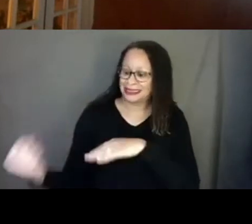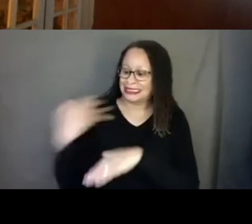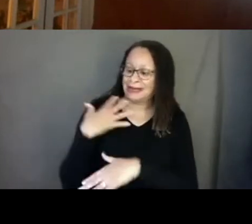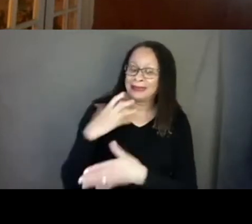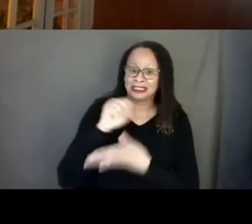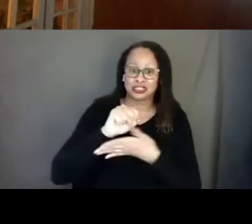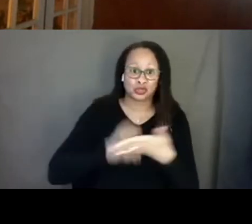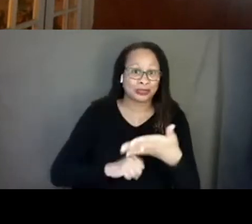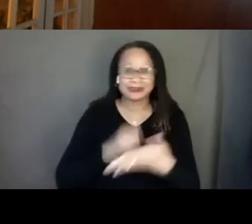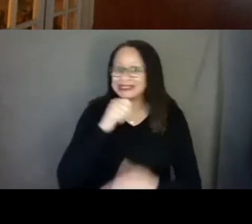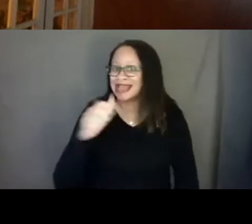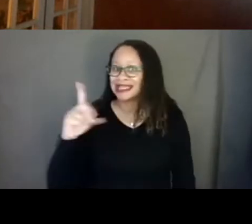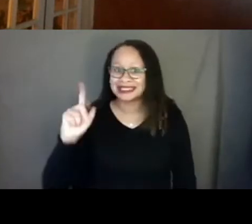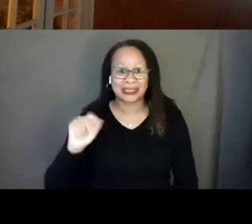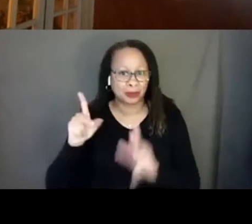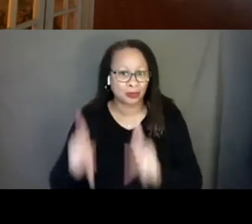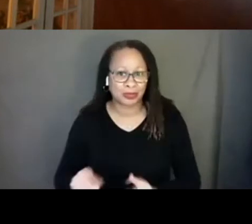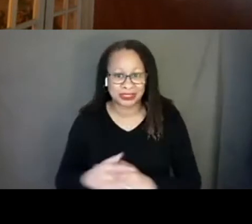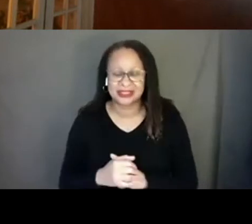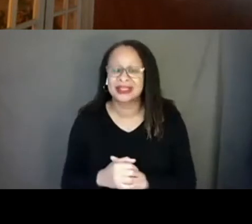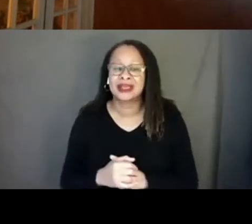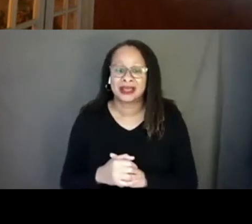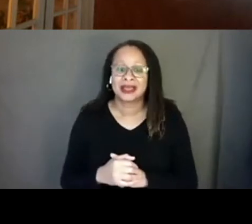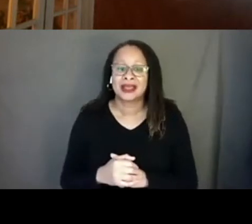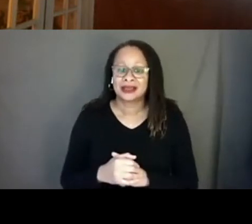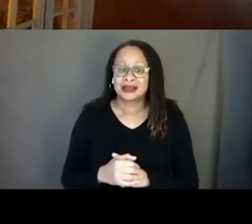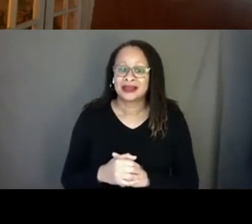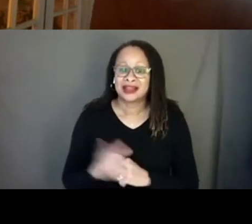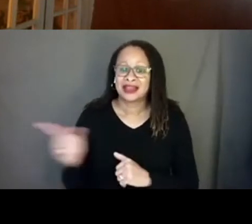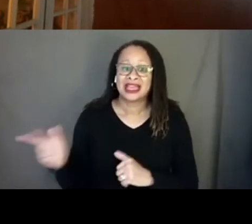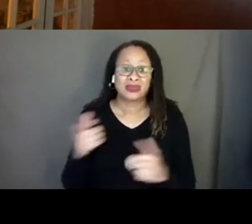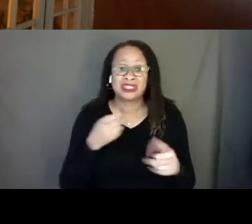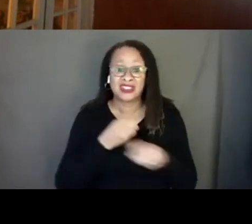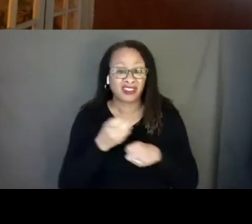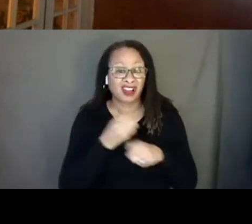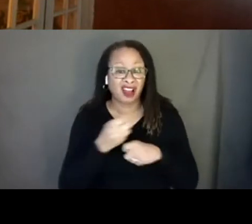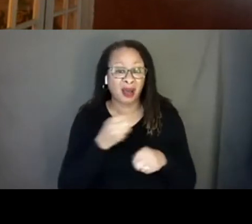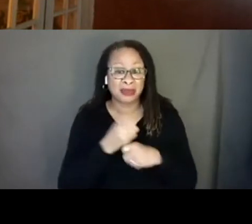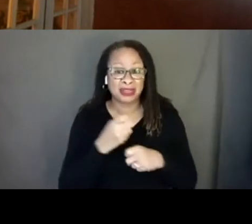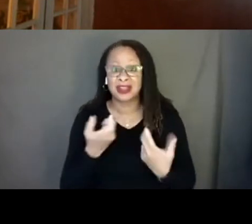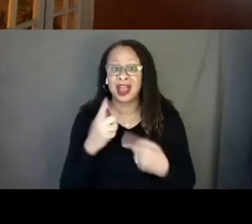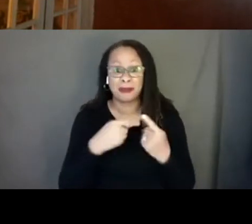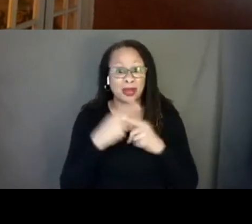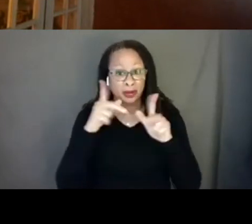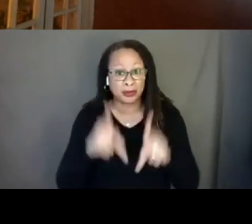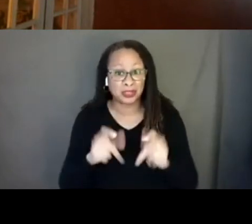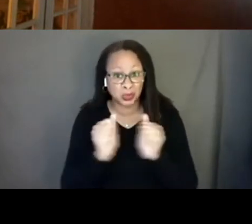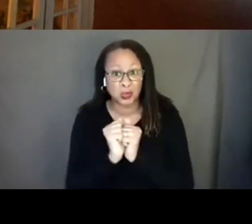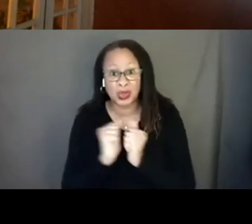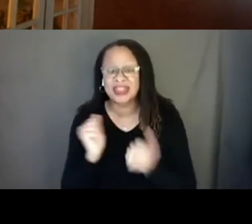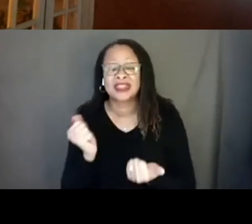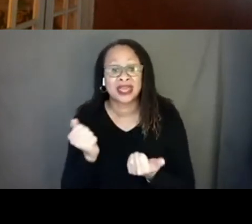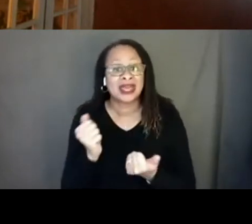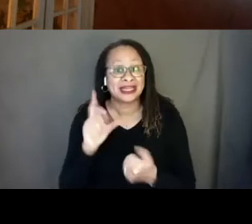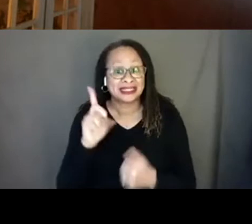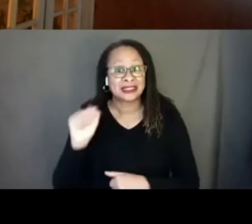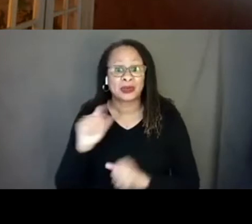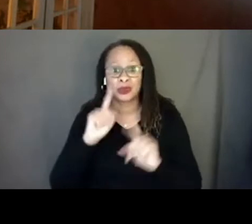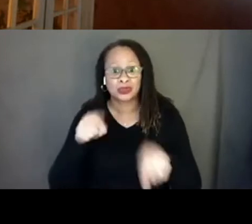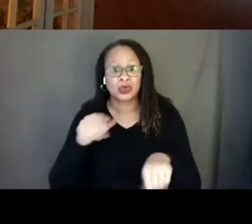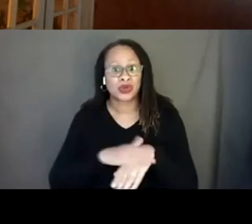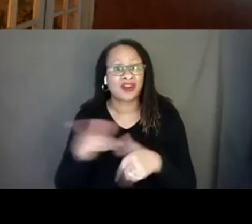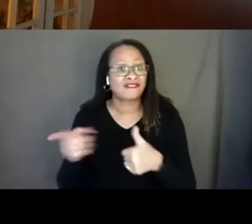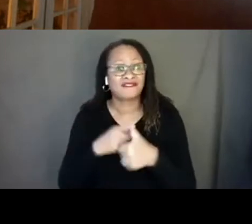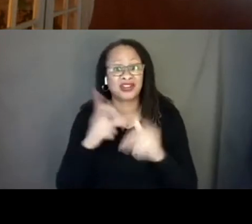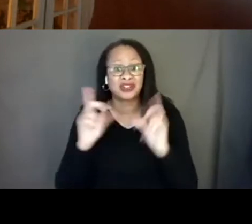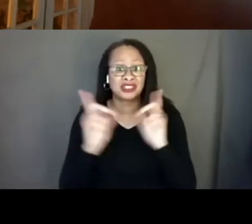were not disabled. And it was a comedy about a person with a disability who was going on a first date.